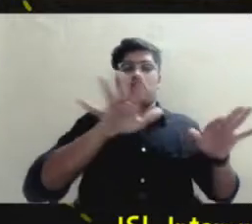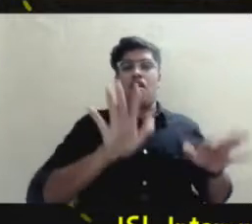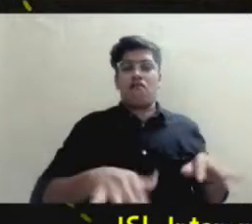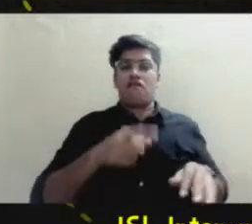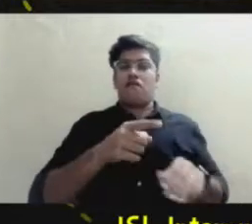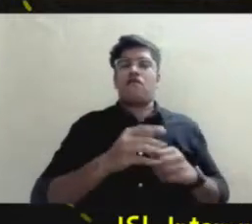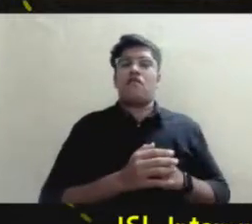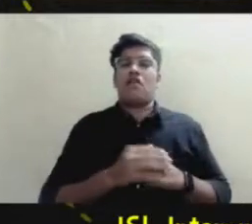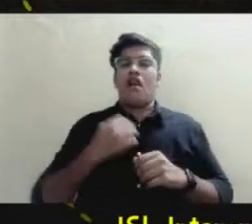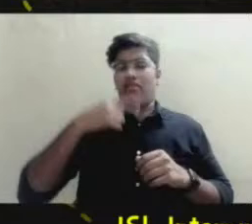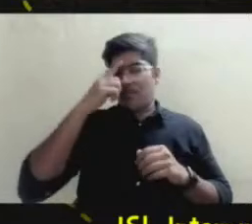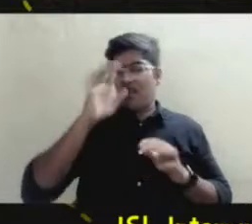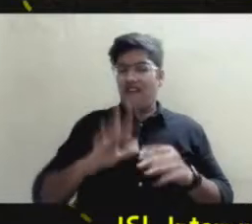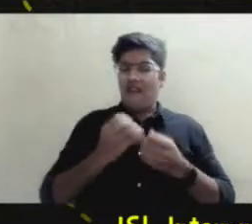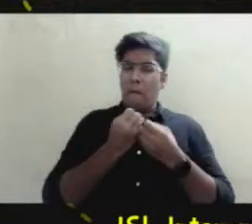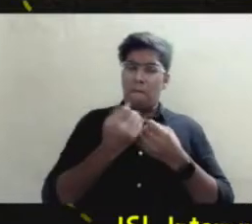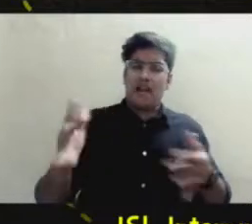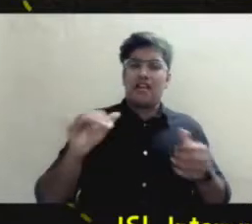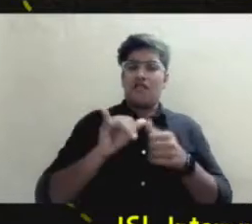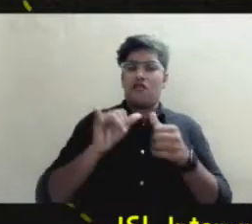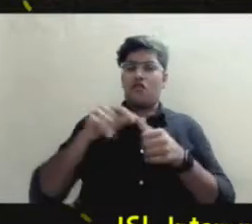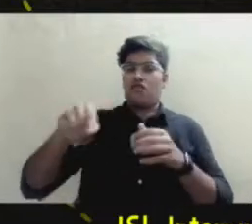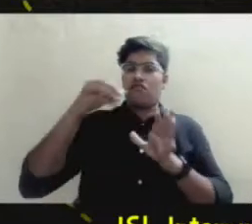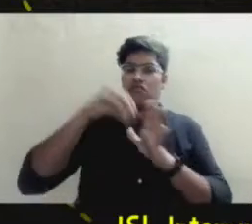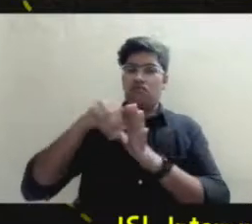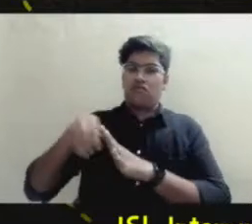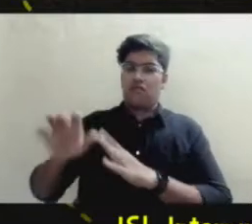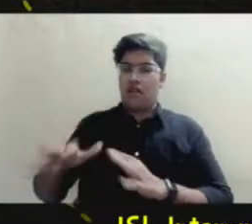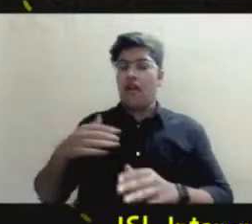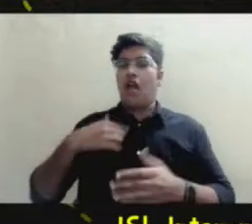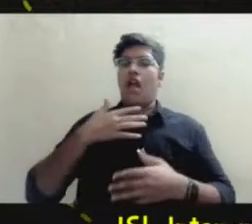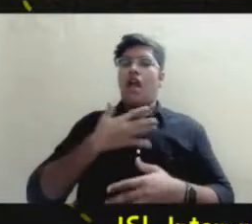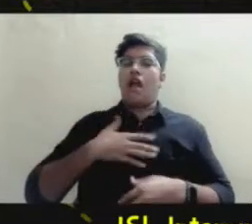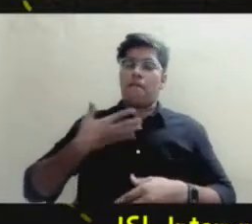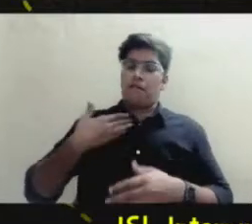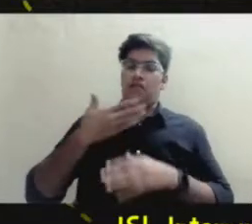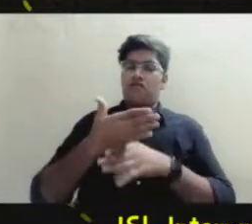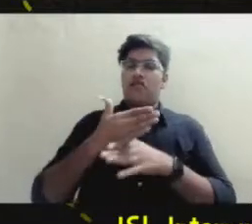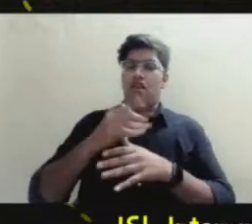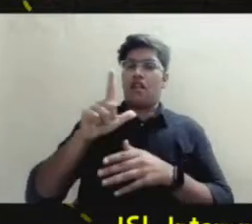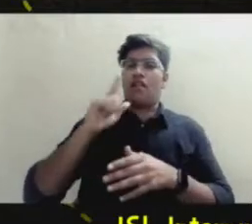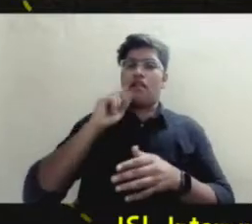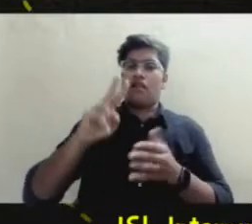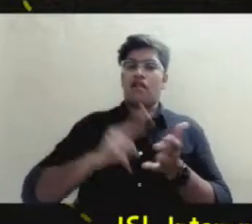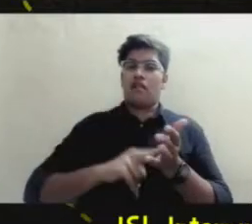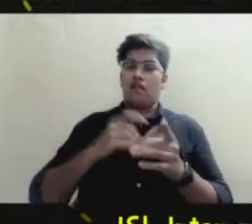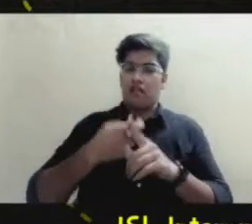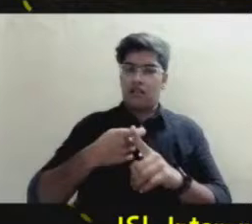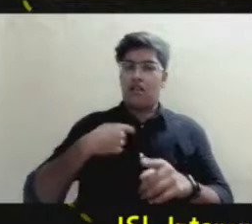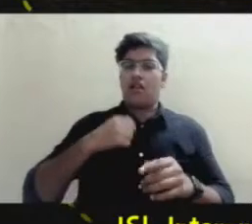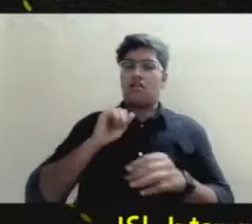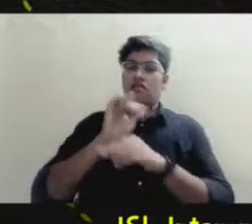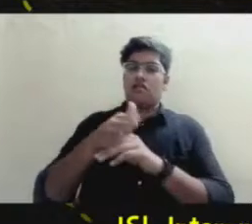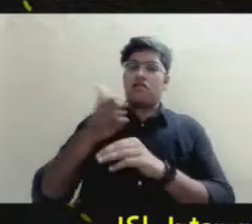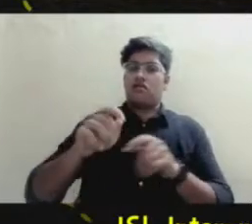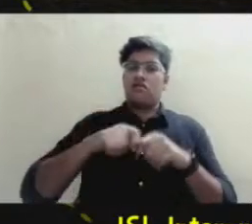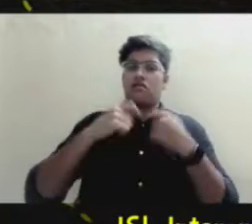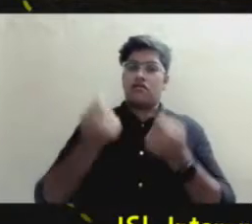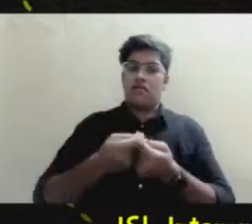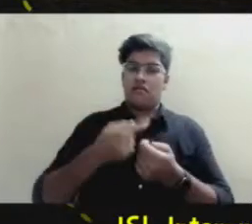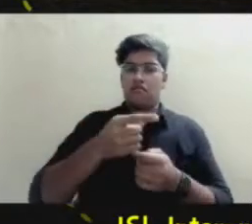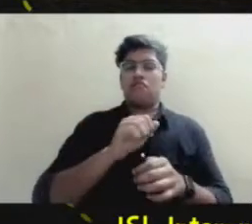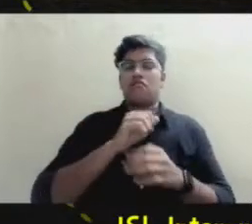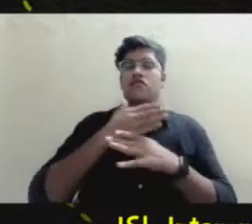are several versions on YouTube, and I'm happy to share a link. I can send it to you, and perhaps if you could share